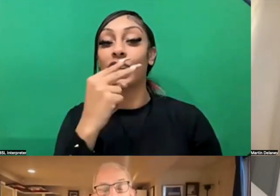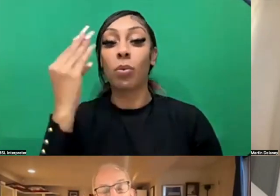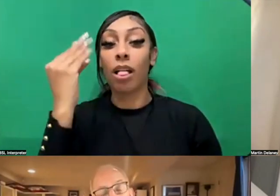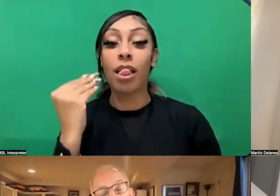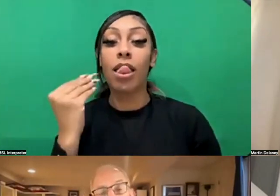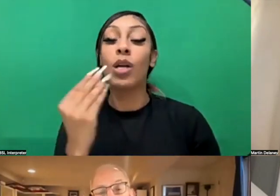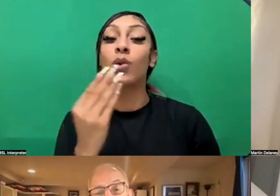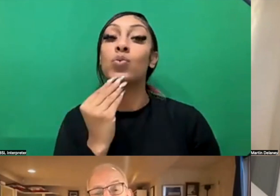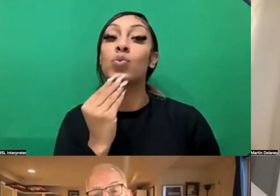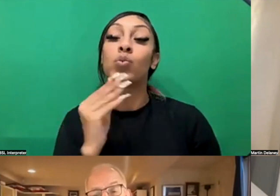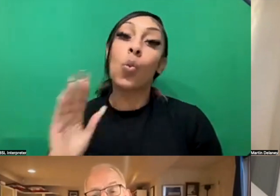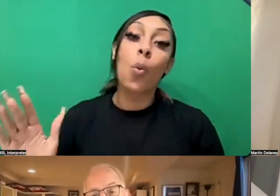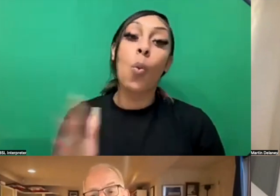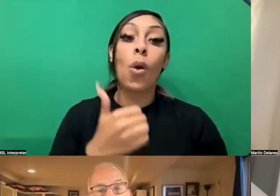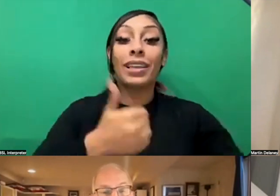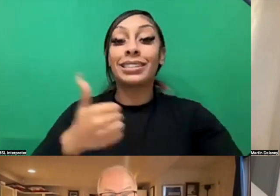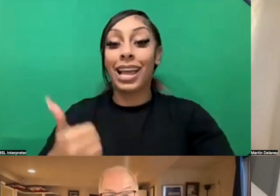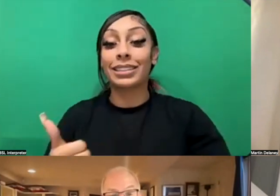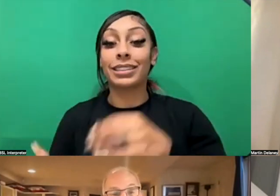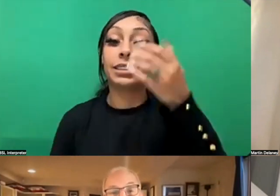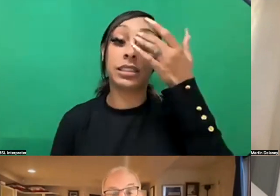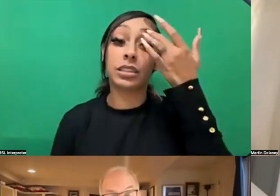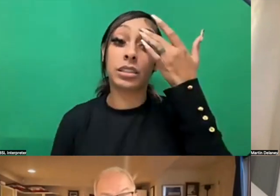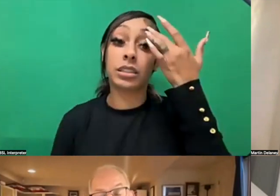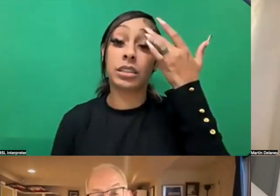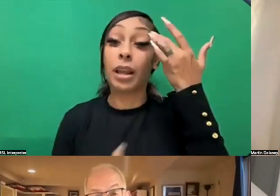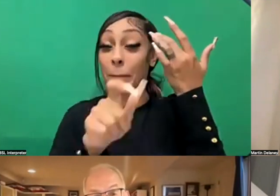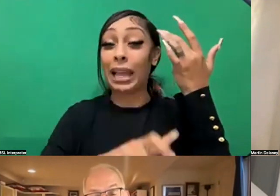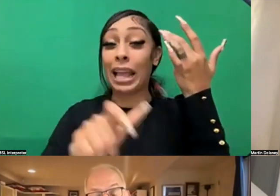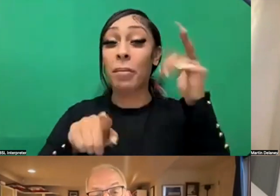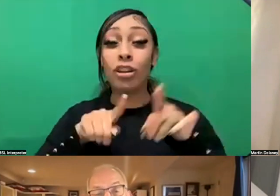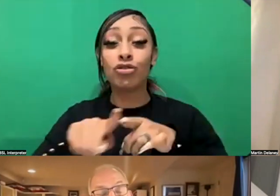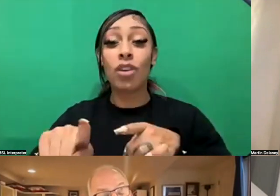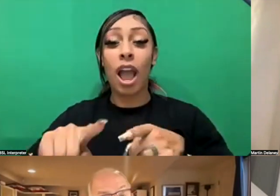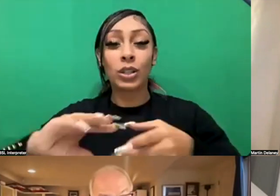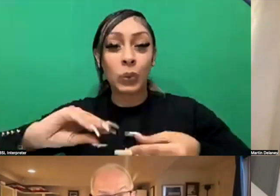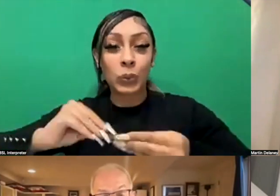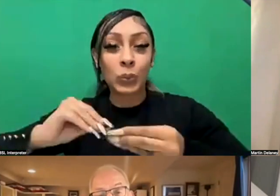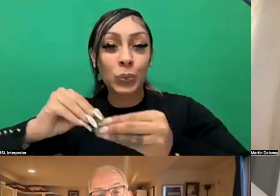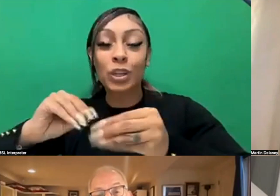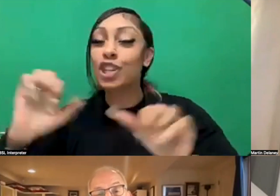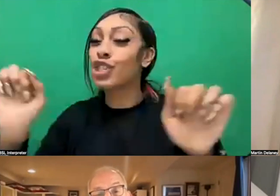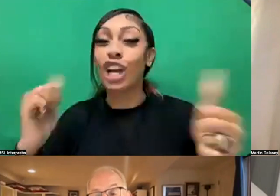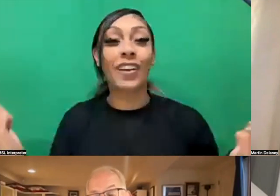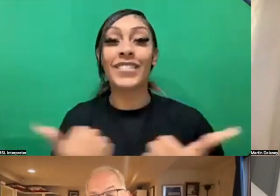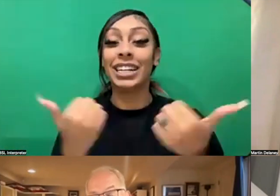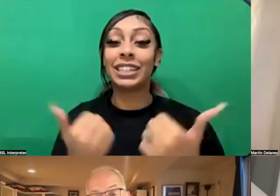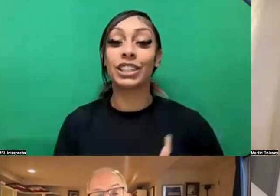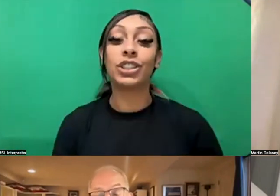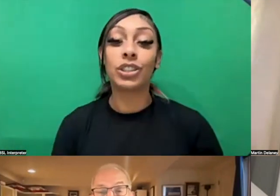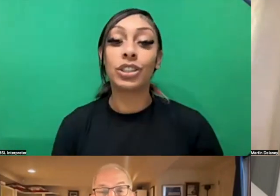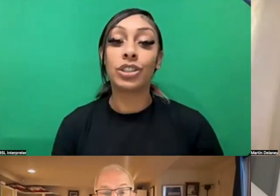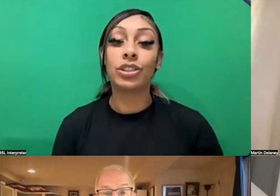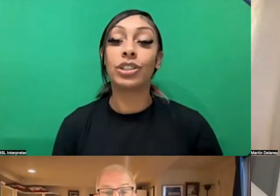LinnStrument. But some people have tried to work on that. There's just nothing finished yet. But I will say that after the